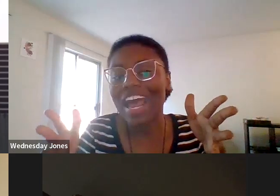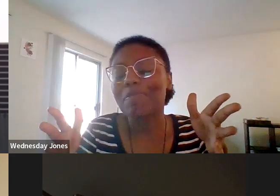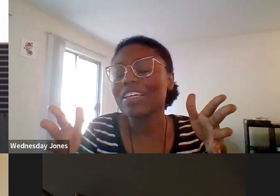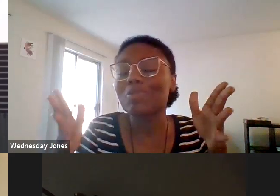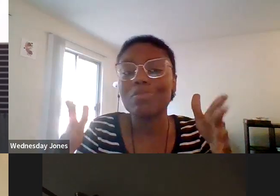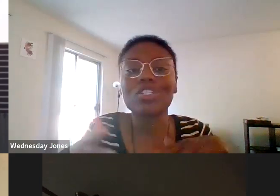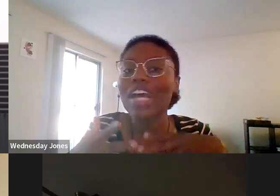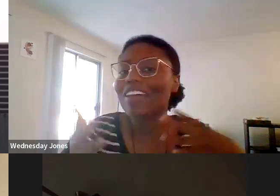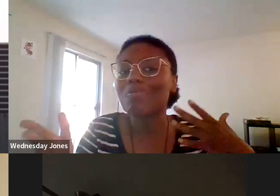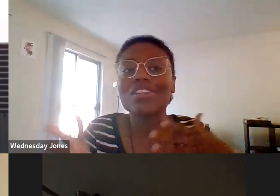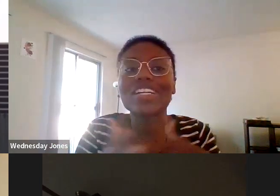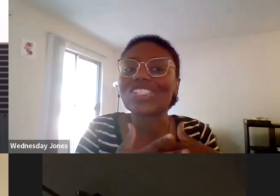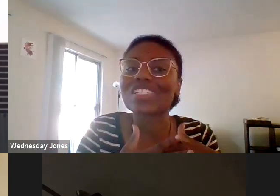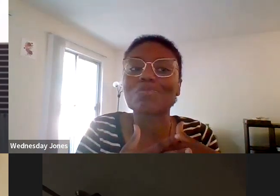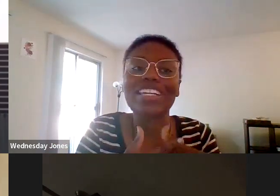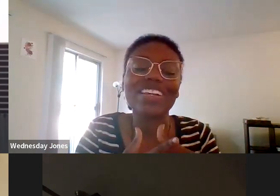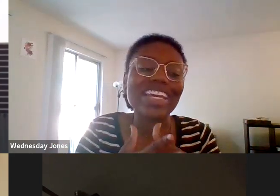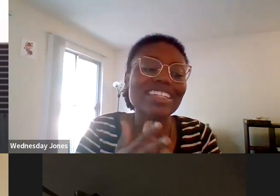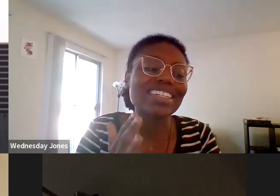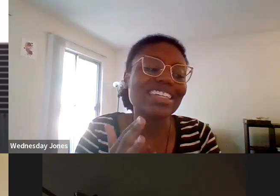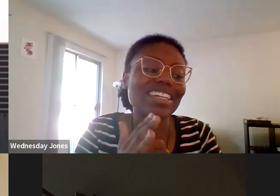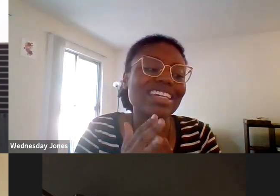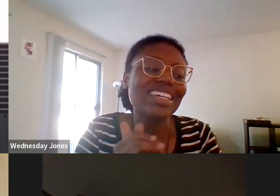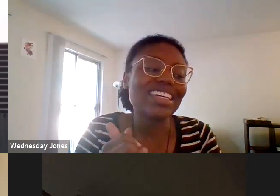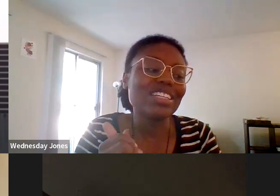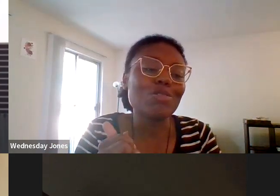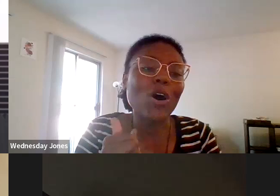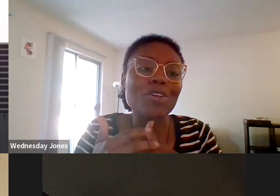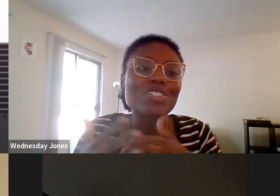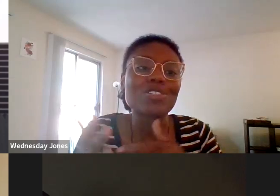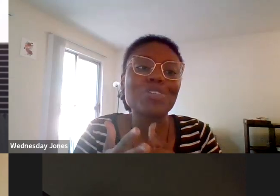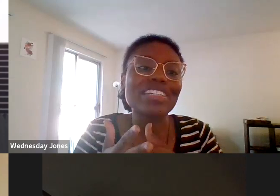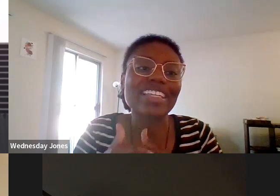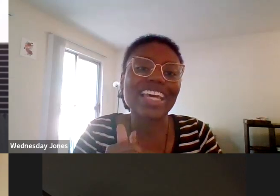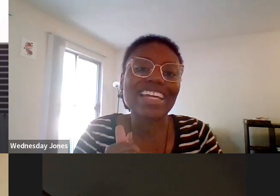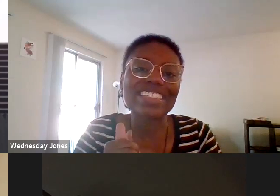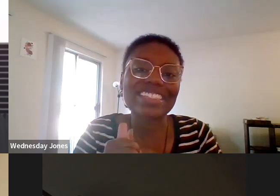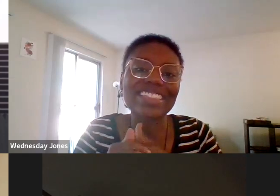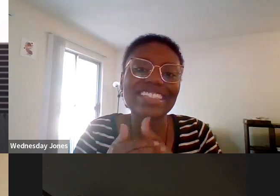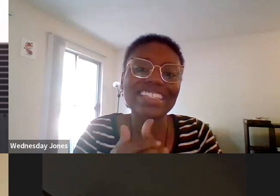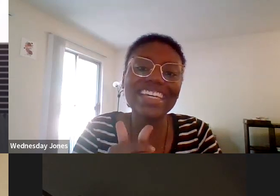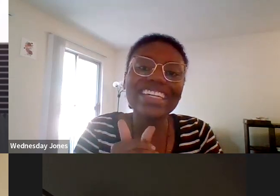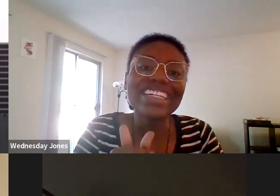much of that happen, because people don't have to be gracious when like you call them stupid.